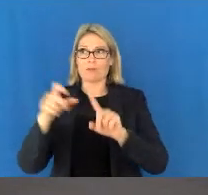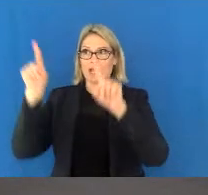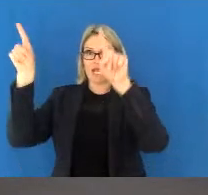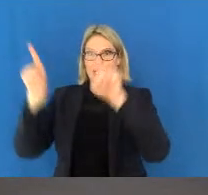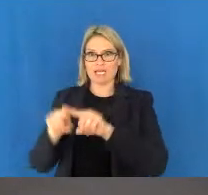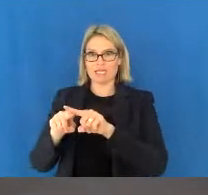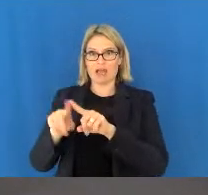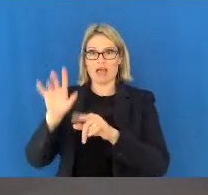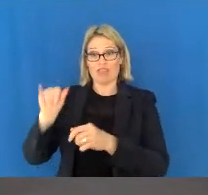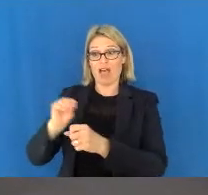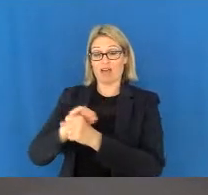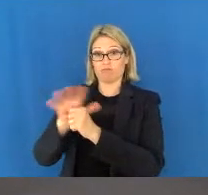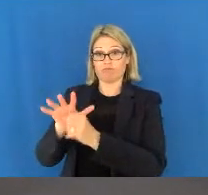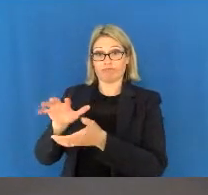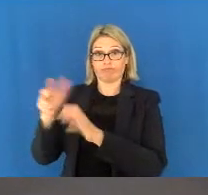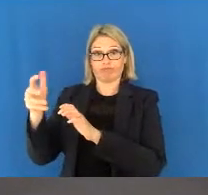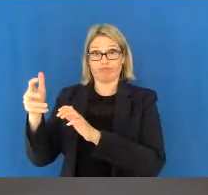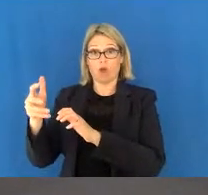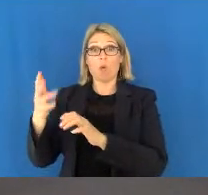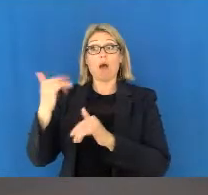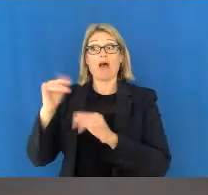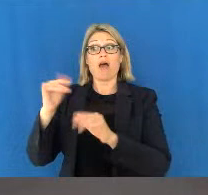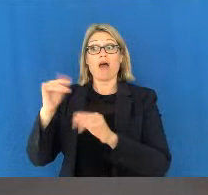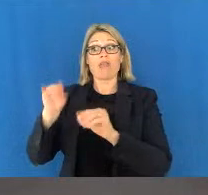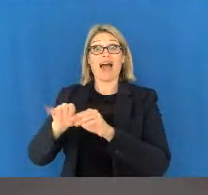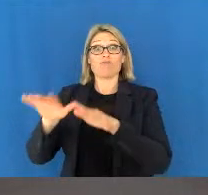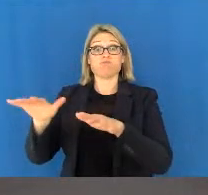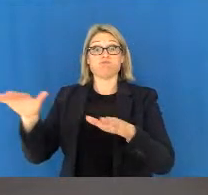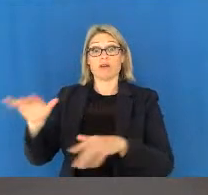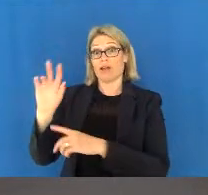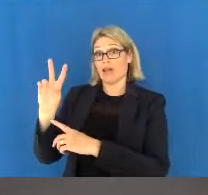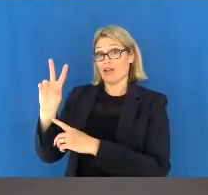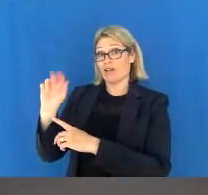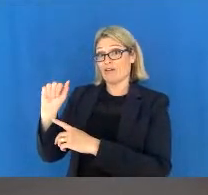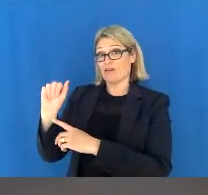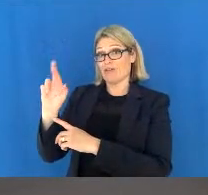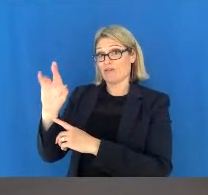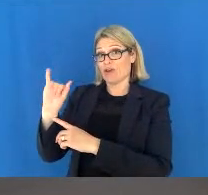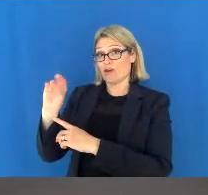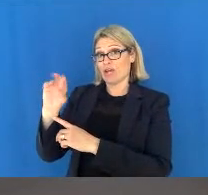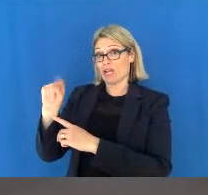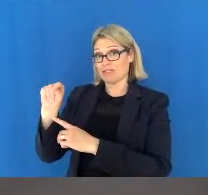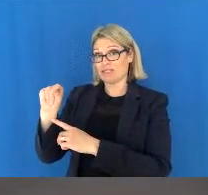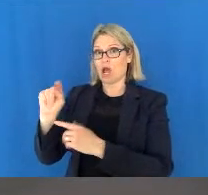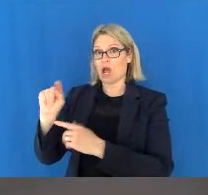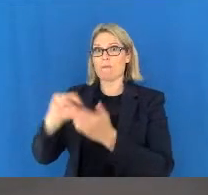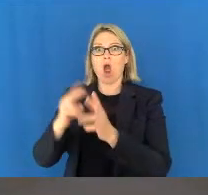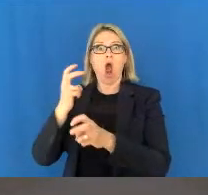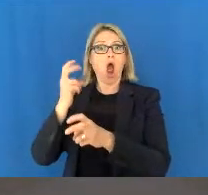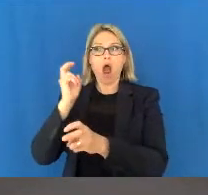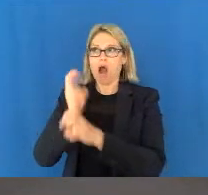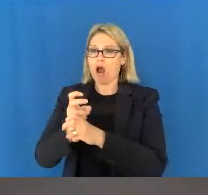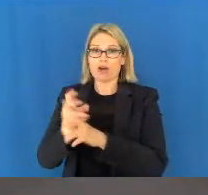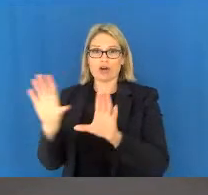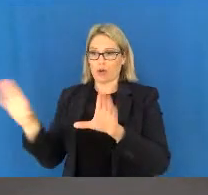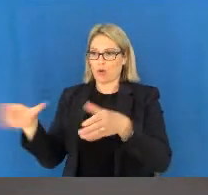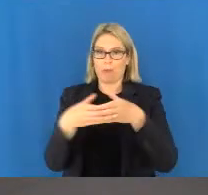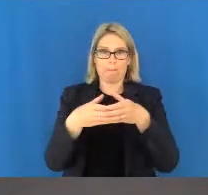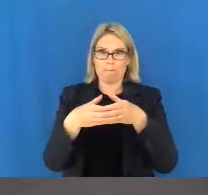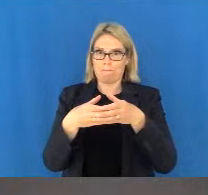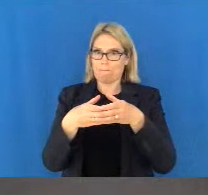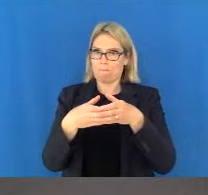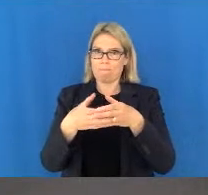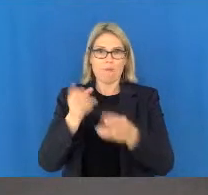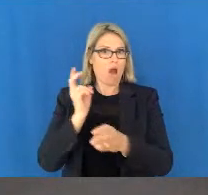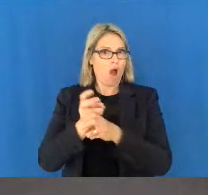as vigilant as possible because outbreaks involving variants are harder to contain and take longer to contain, and we want to